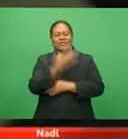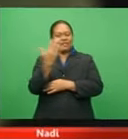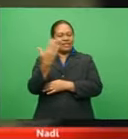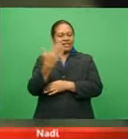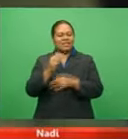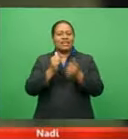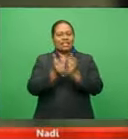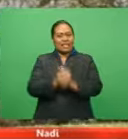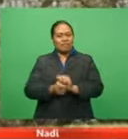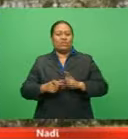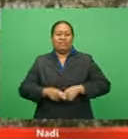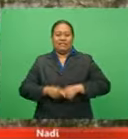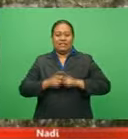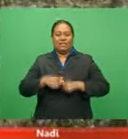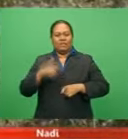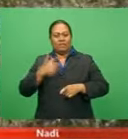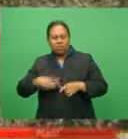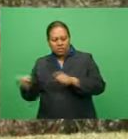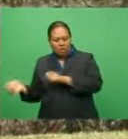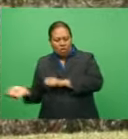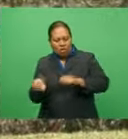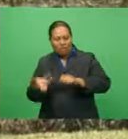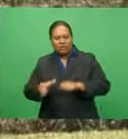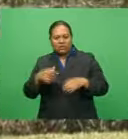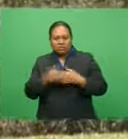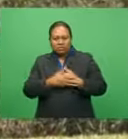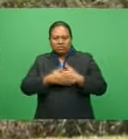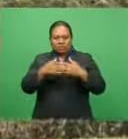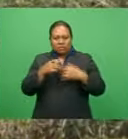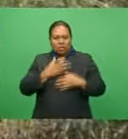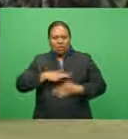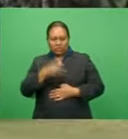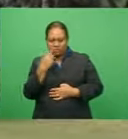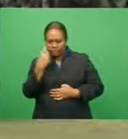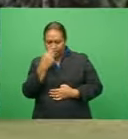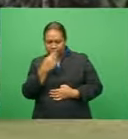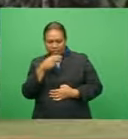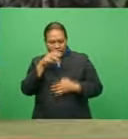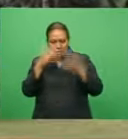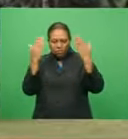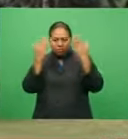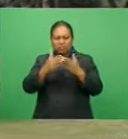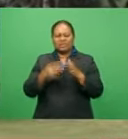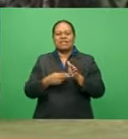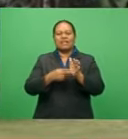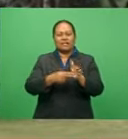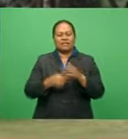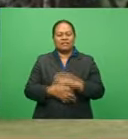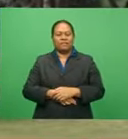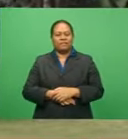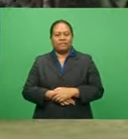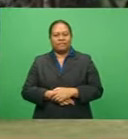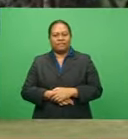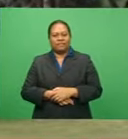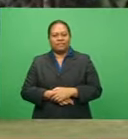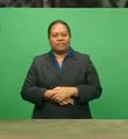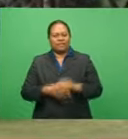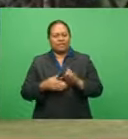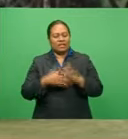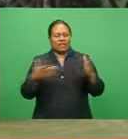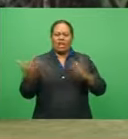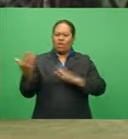tough as golfers had their eyes on the Nandi Open title. Actually, we have 80 plus starters today. After a long